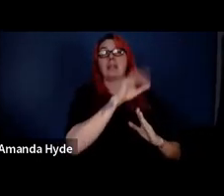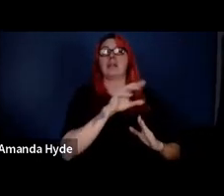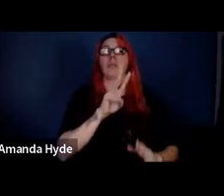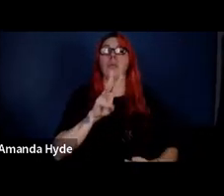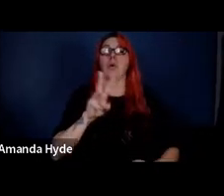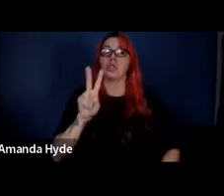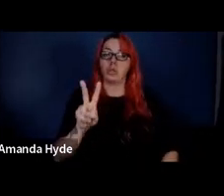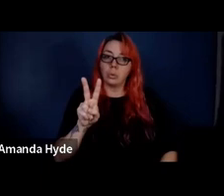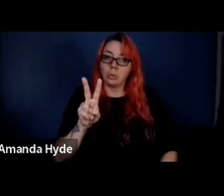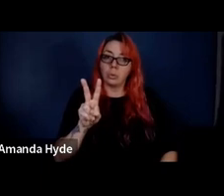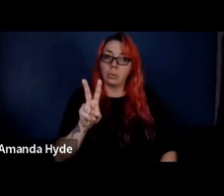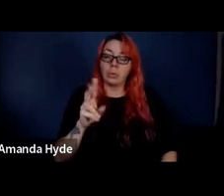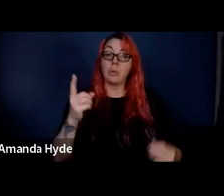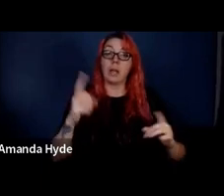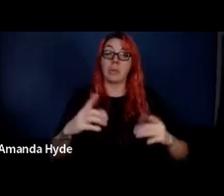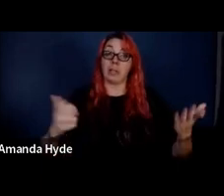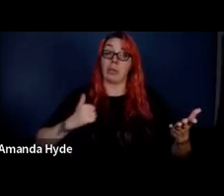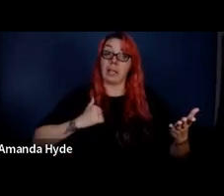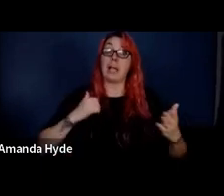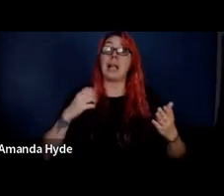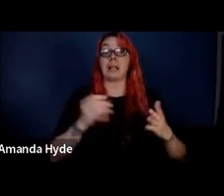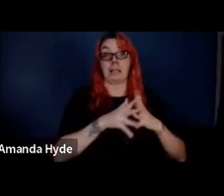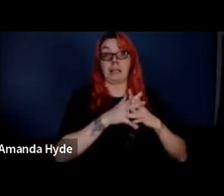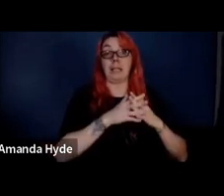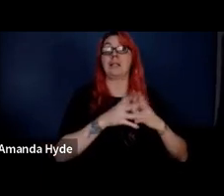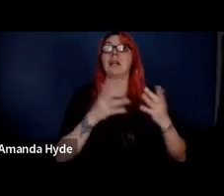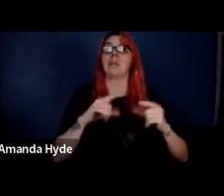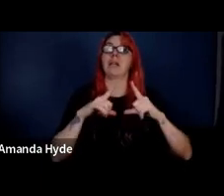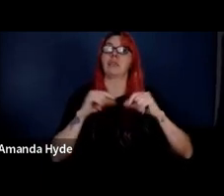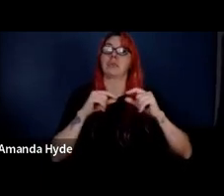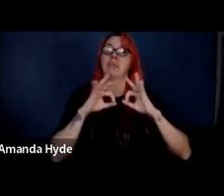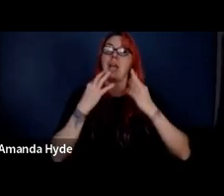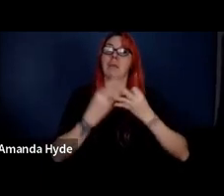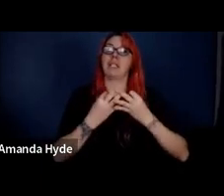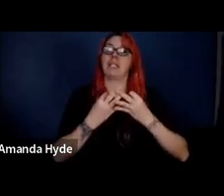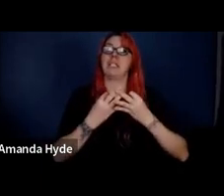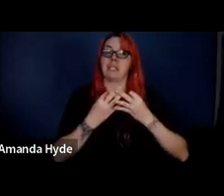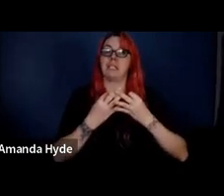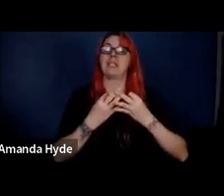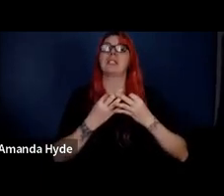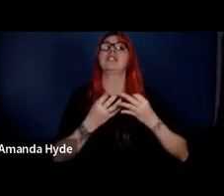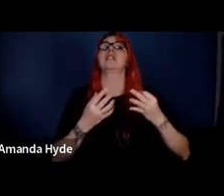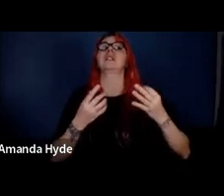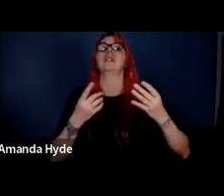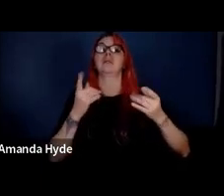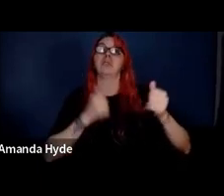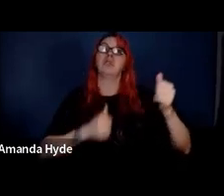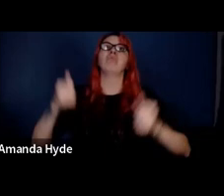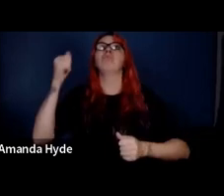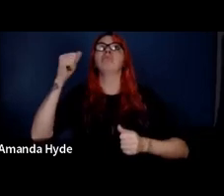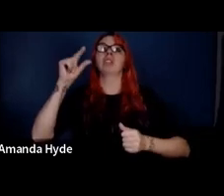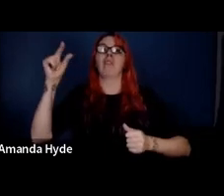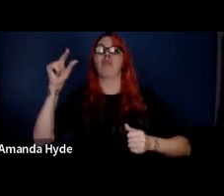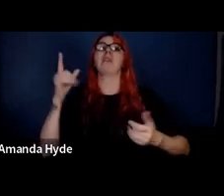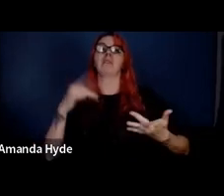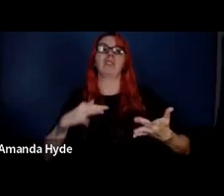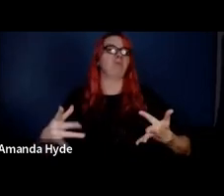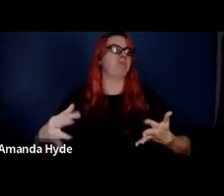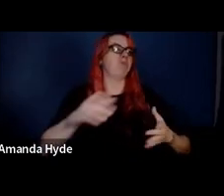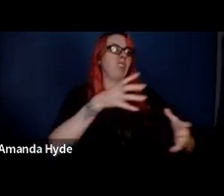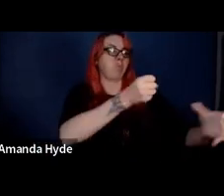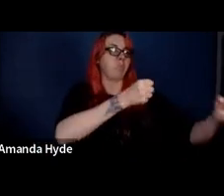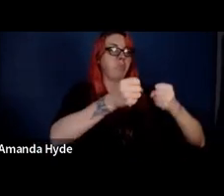Japanese families were rounded up here and in the States and interned in camps, literally asked to basically gather their belongings,